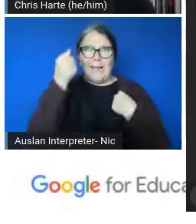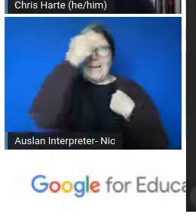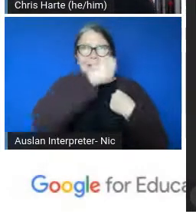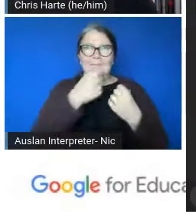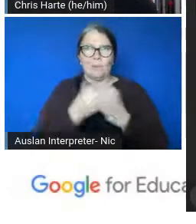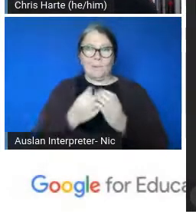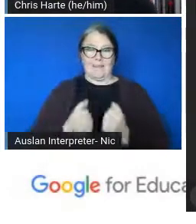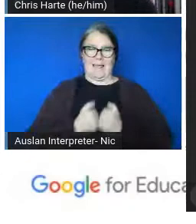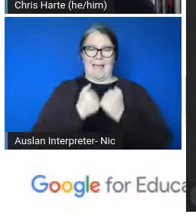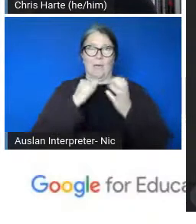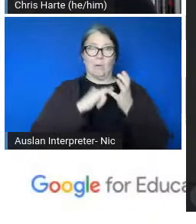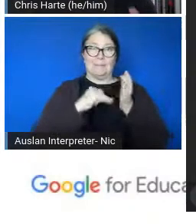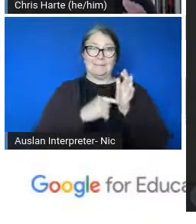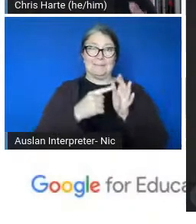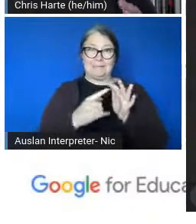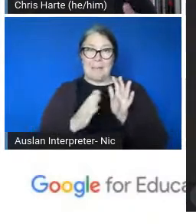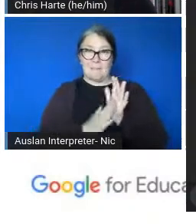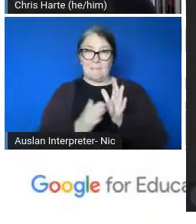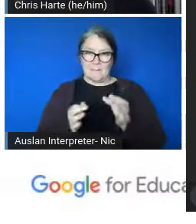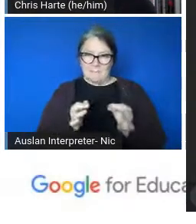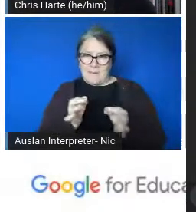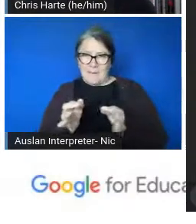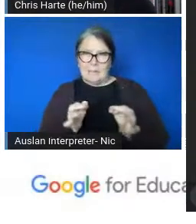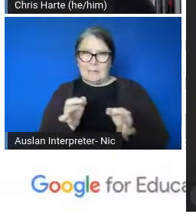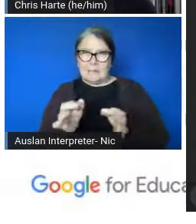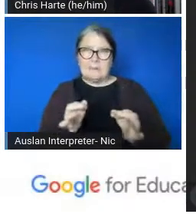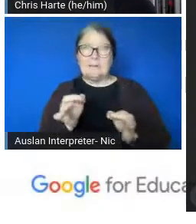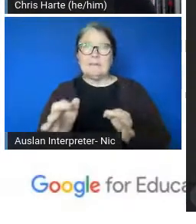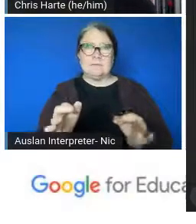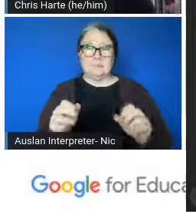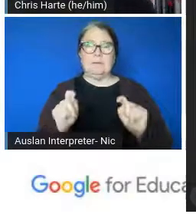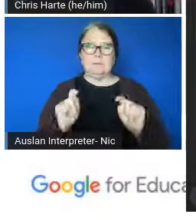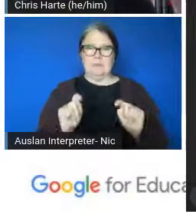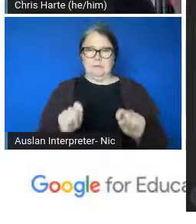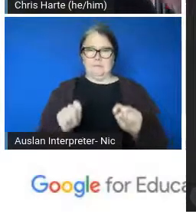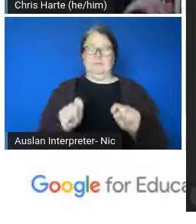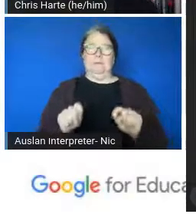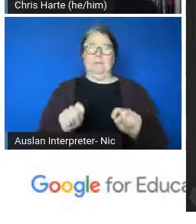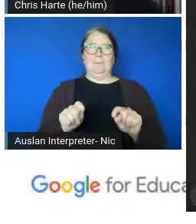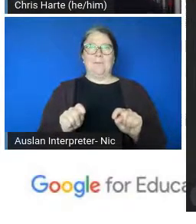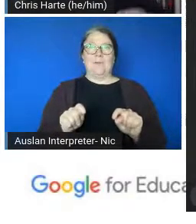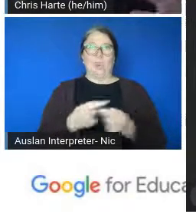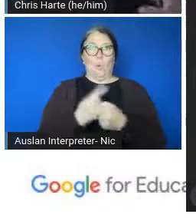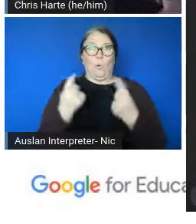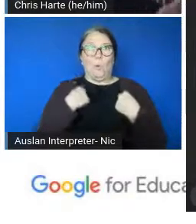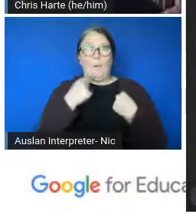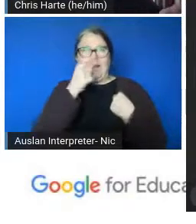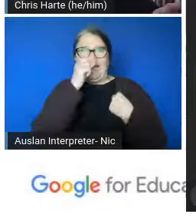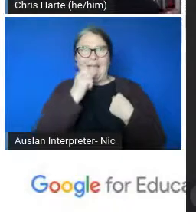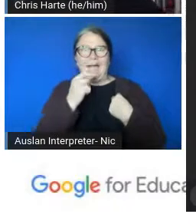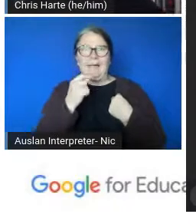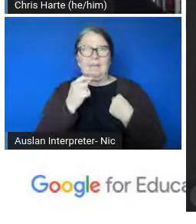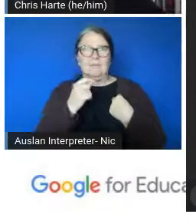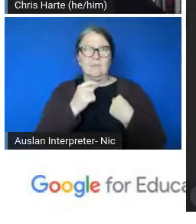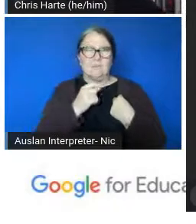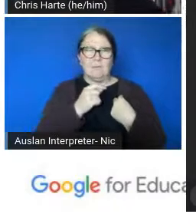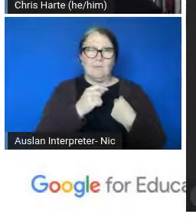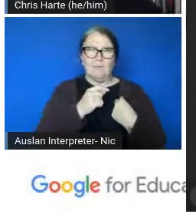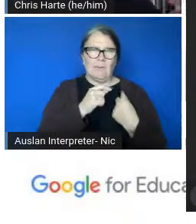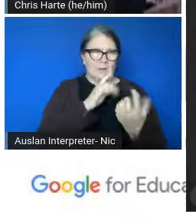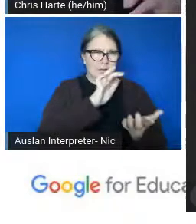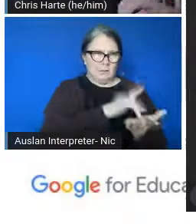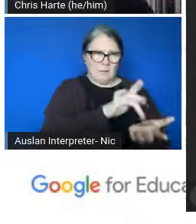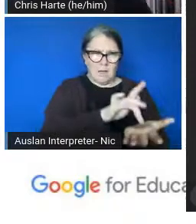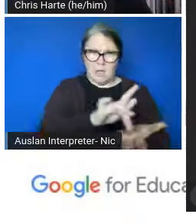planning, for example, as an example of transdisciplinary learning, we can actually touch so many areas of the curriculum